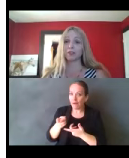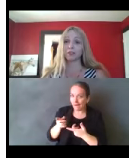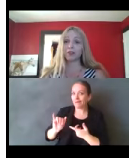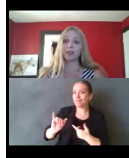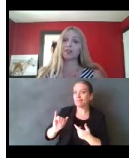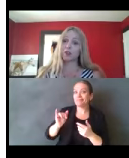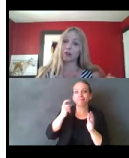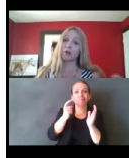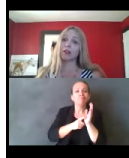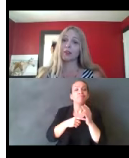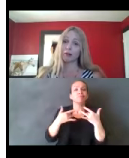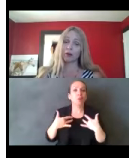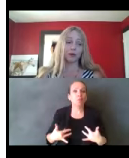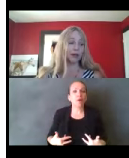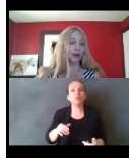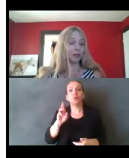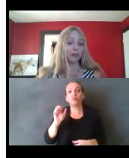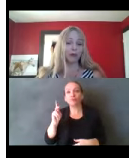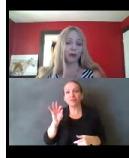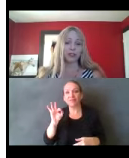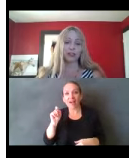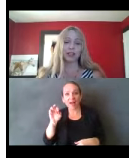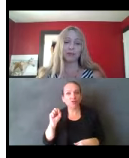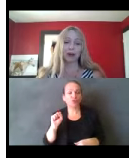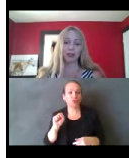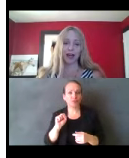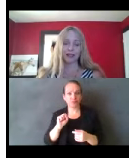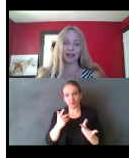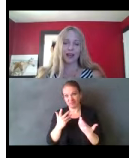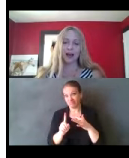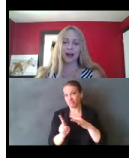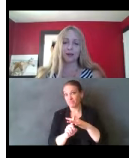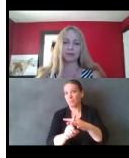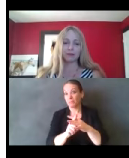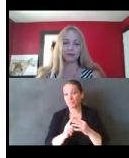risk factors start going down that road. It's important to think about that.